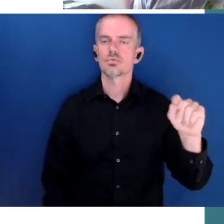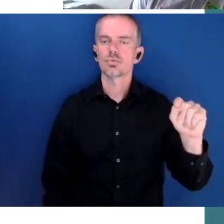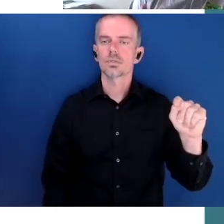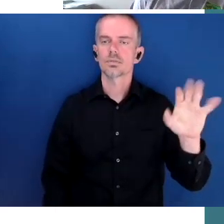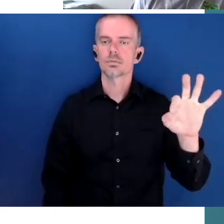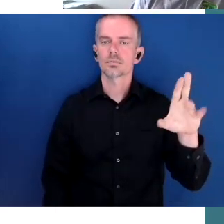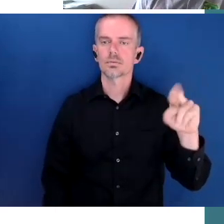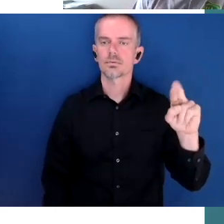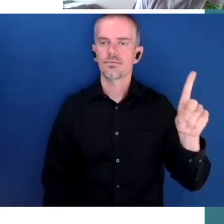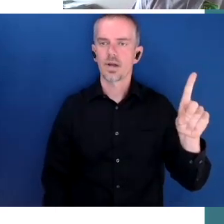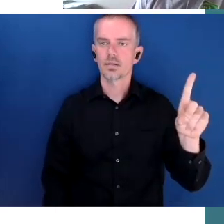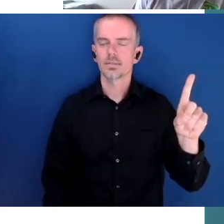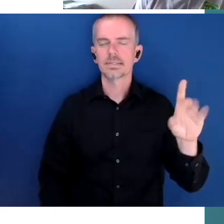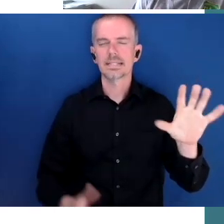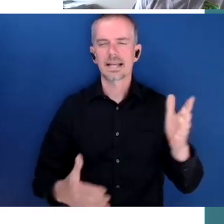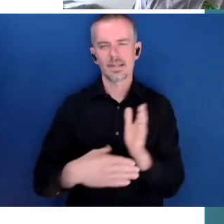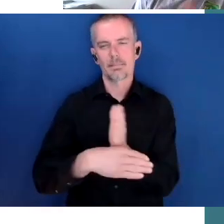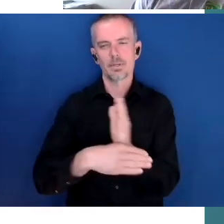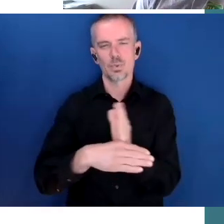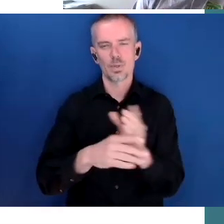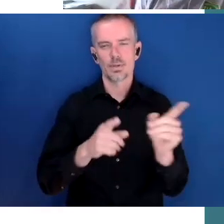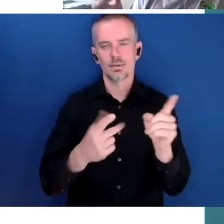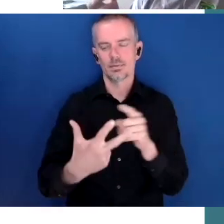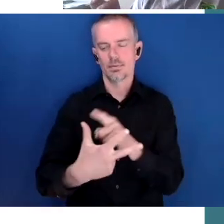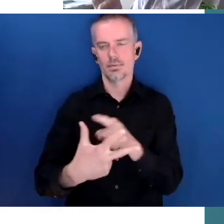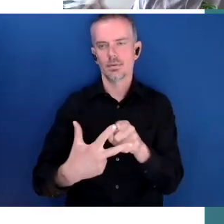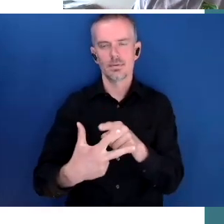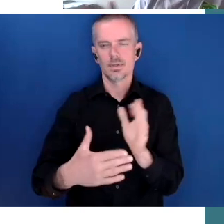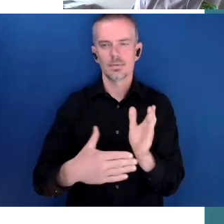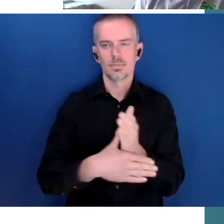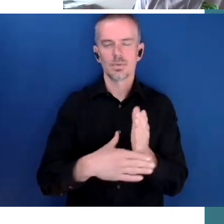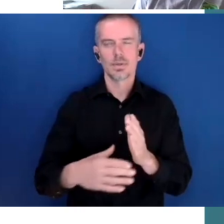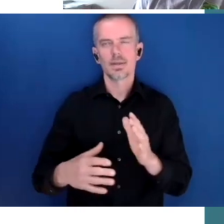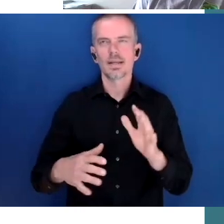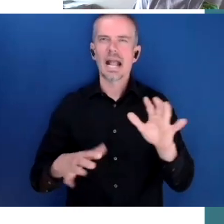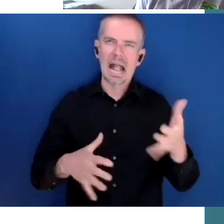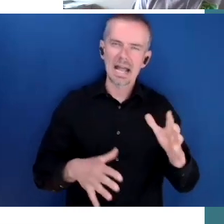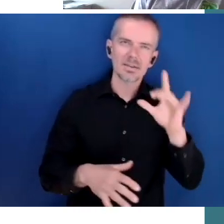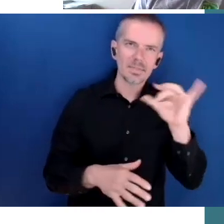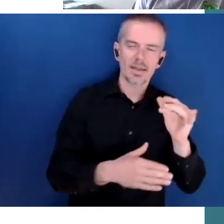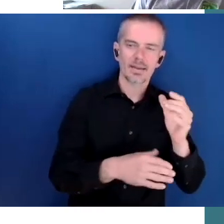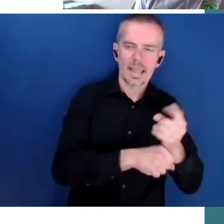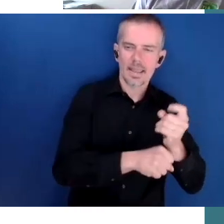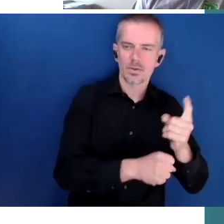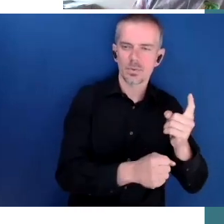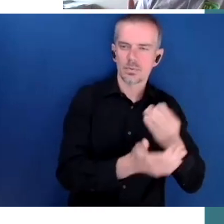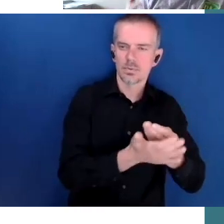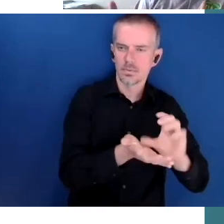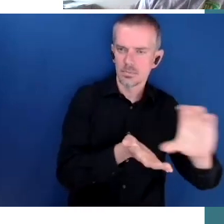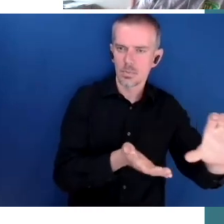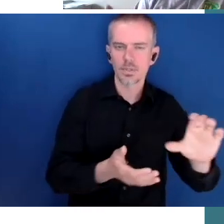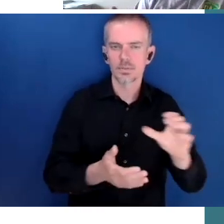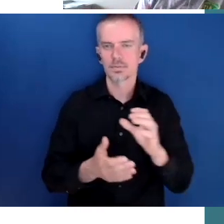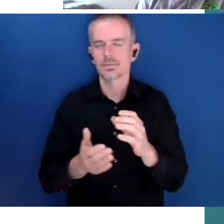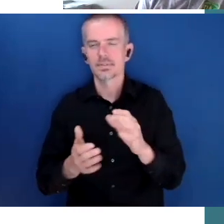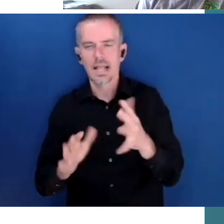somewhere in between. You could kind of describe it as kind of part annual appropriation, part supplemental funding. And it's guided